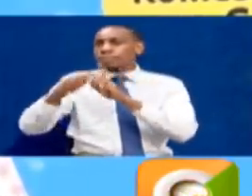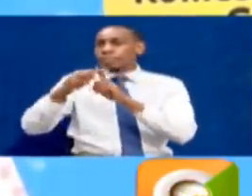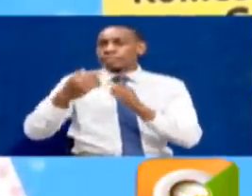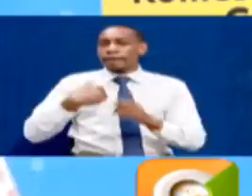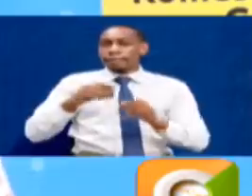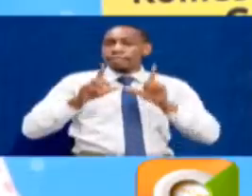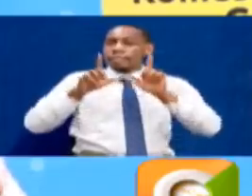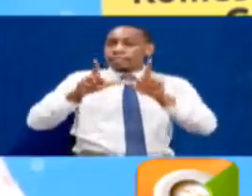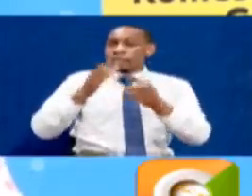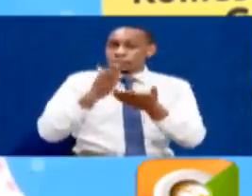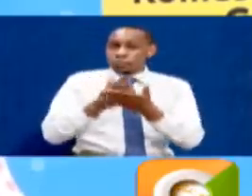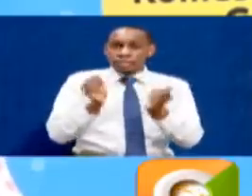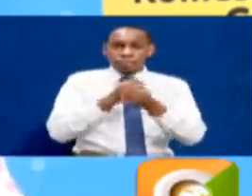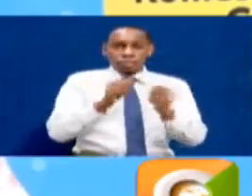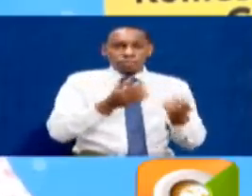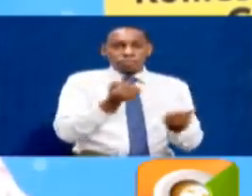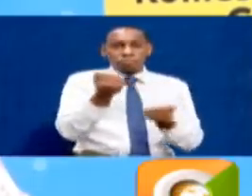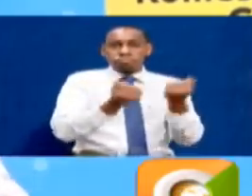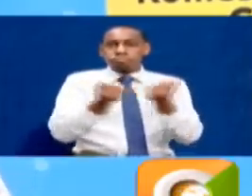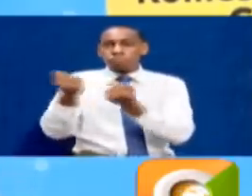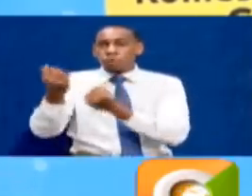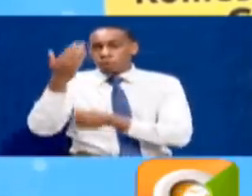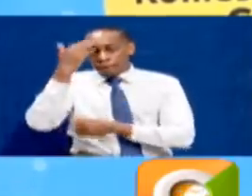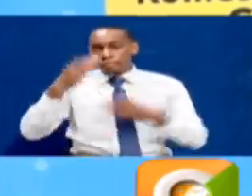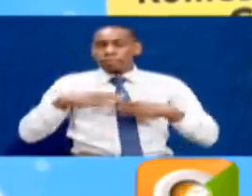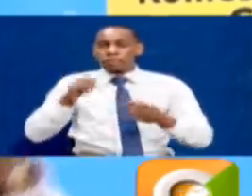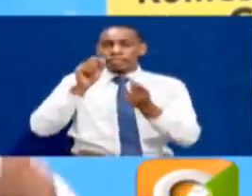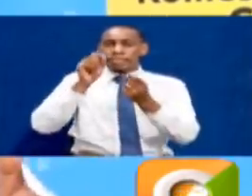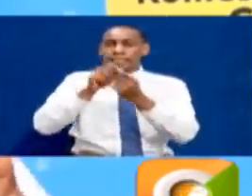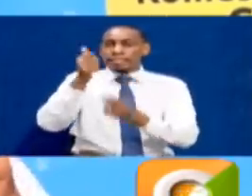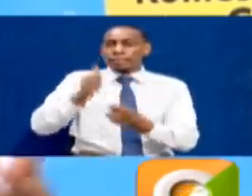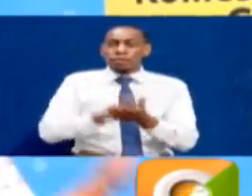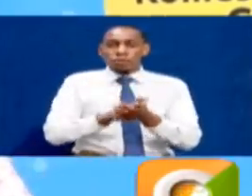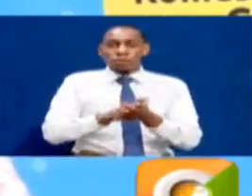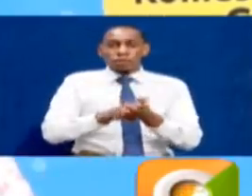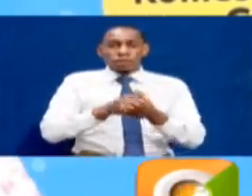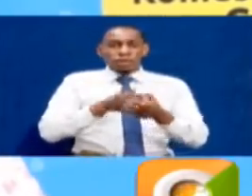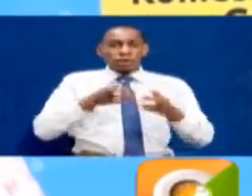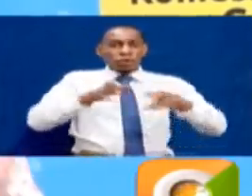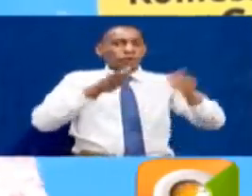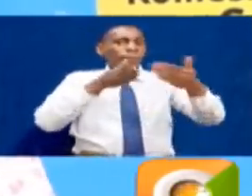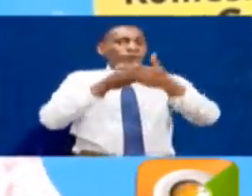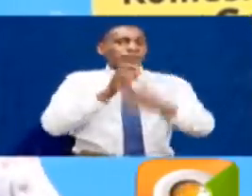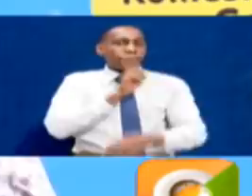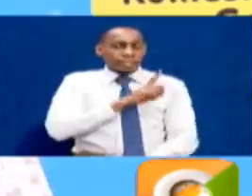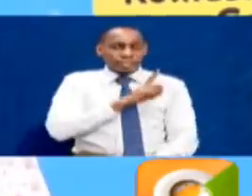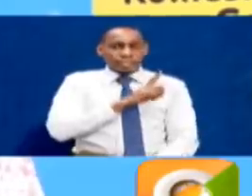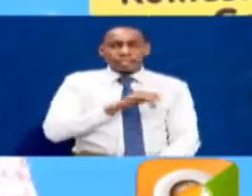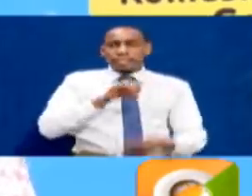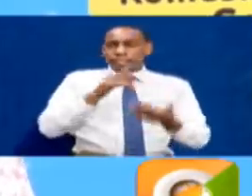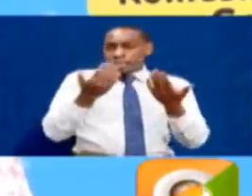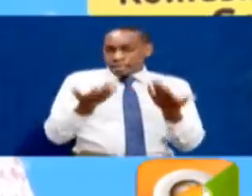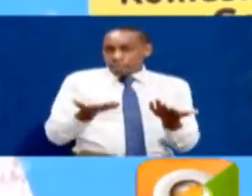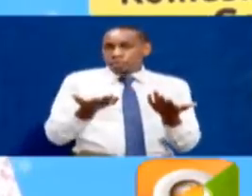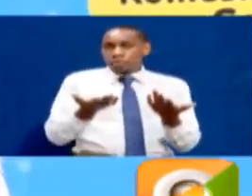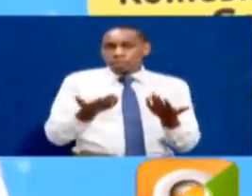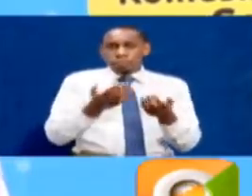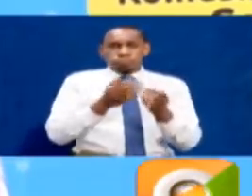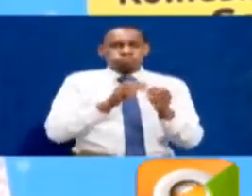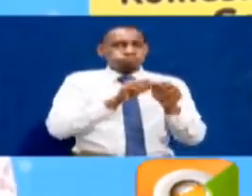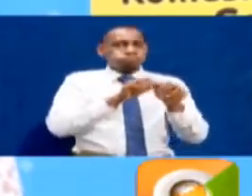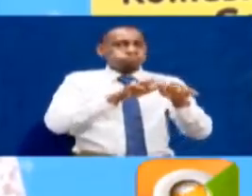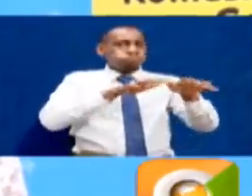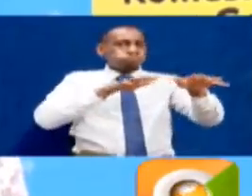who are positive, who have got certificates. They can't move because people who have not been tested are blocking them from moving. And that informs then the